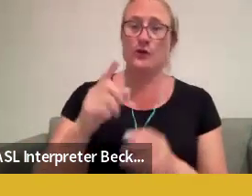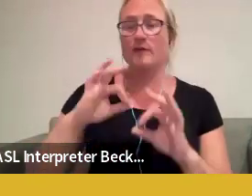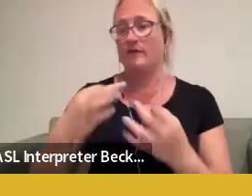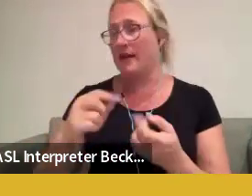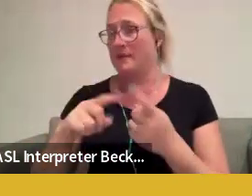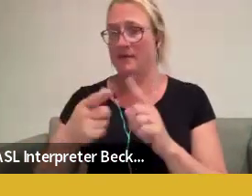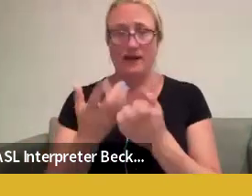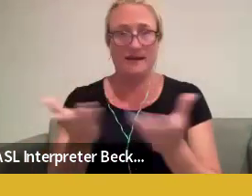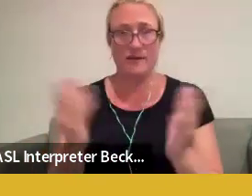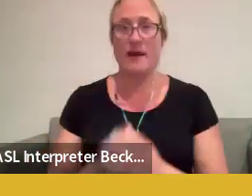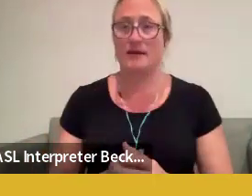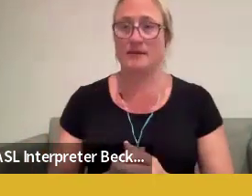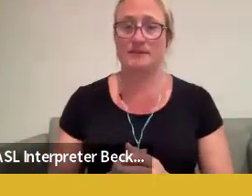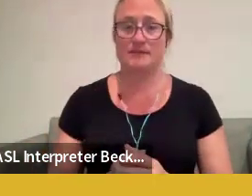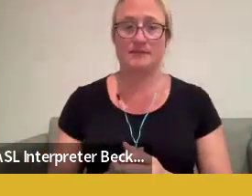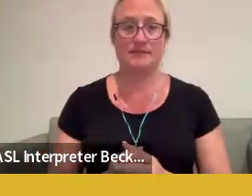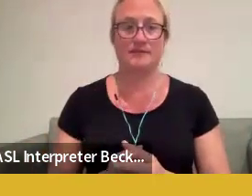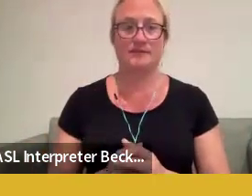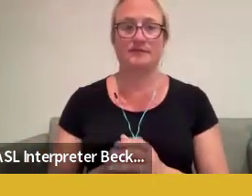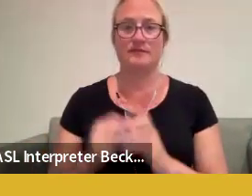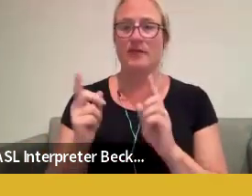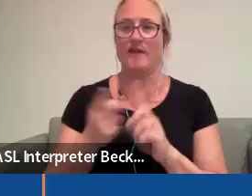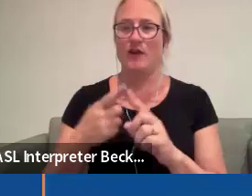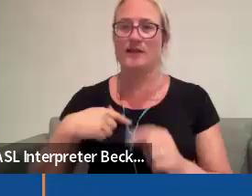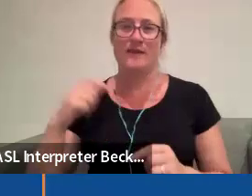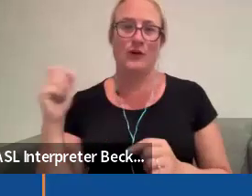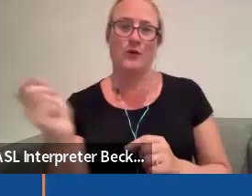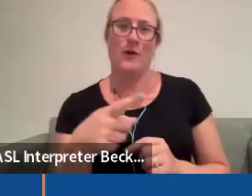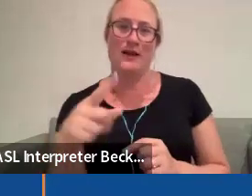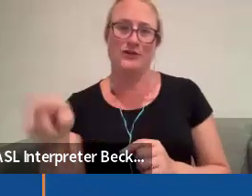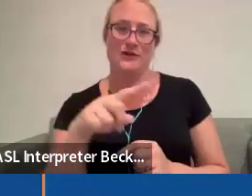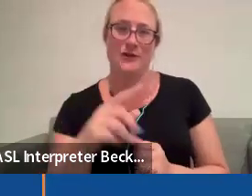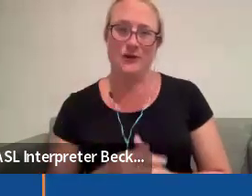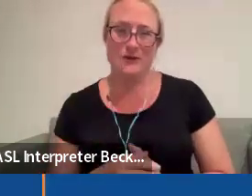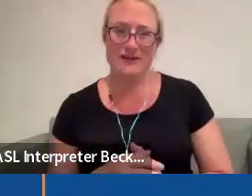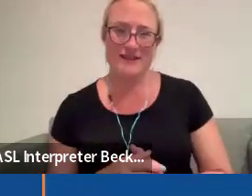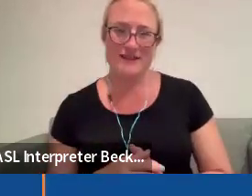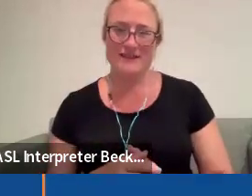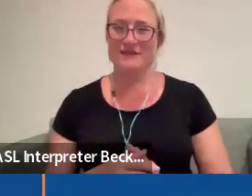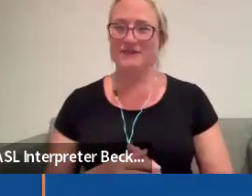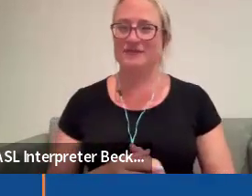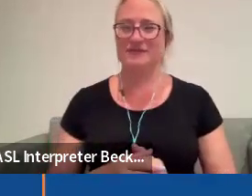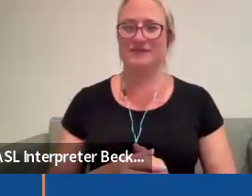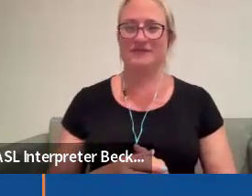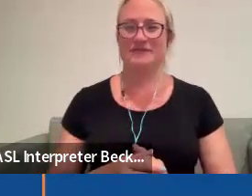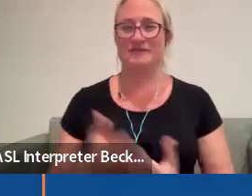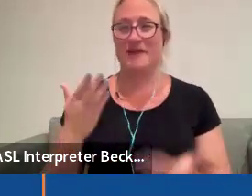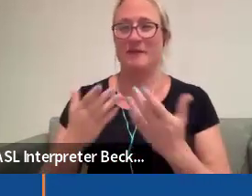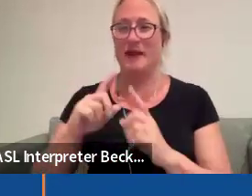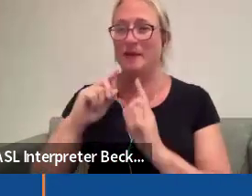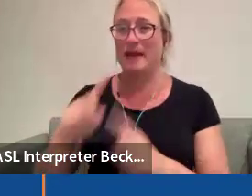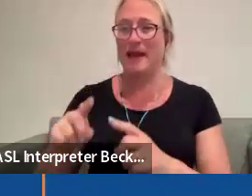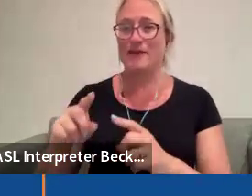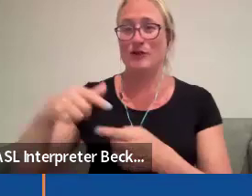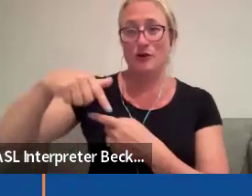summer. First up, I have a question for everyone. If you can maybe put the answers